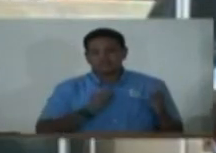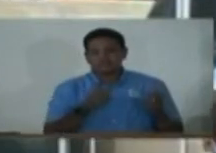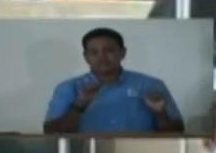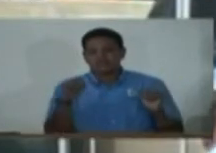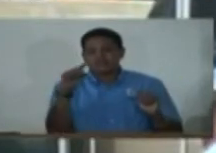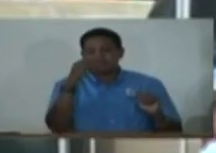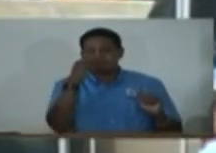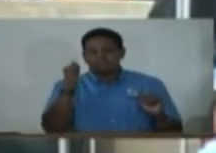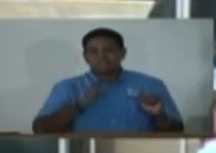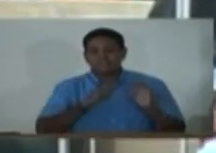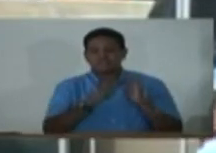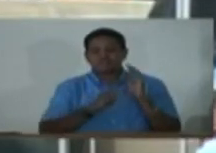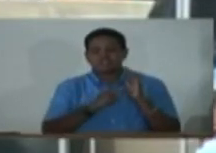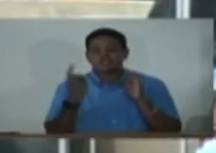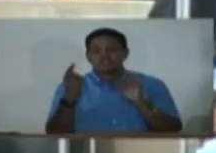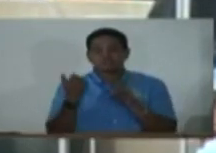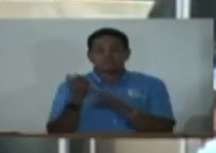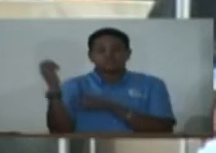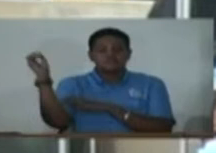I read something